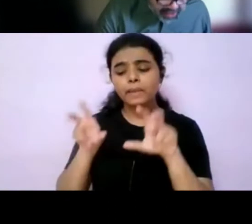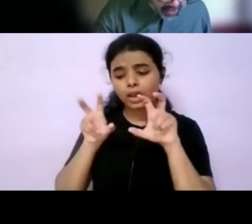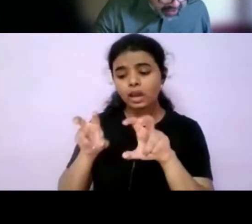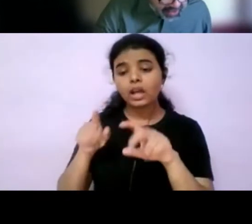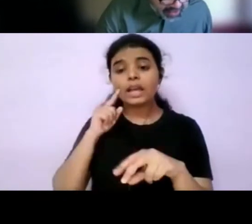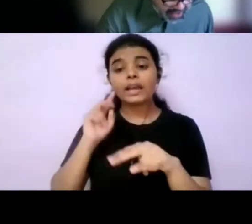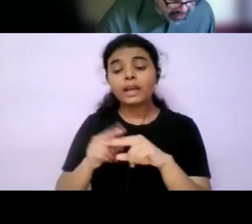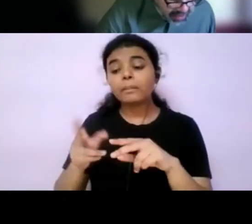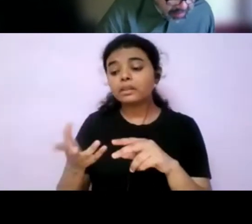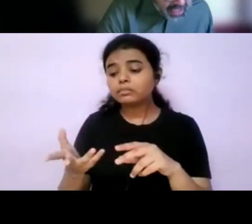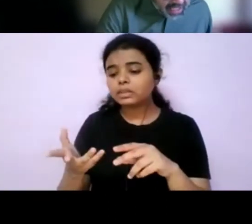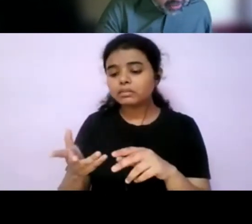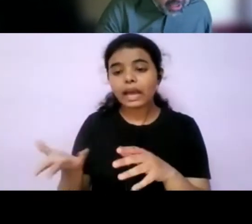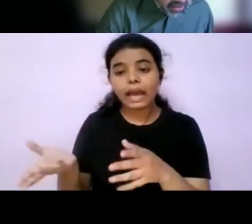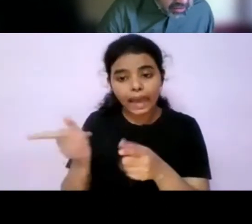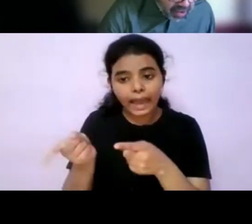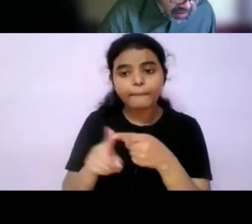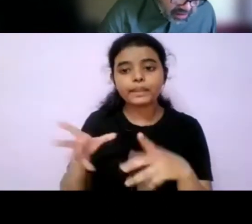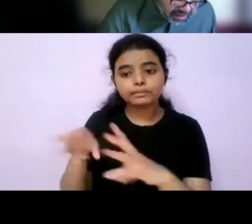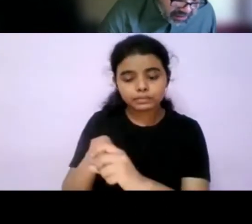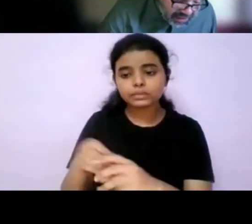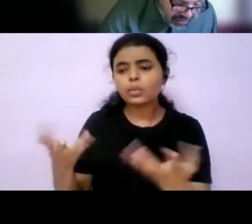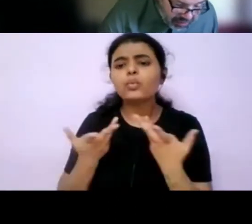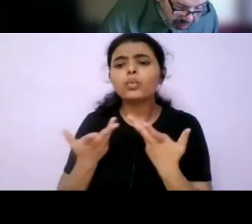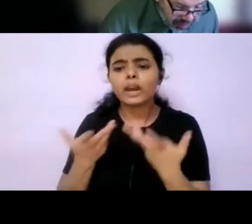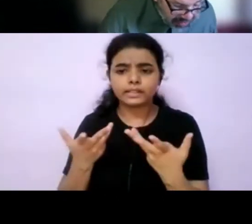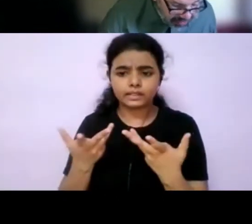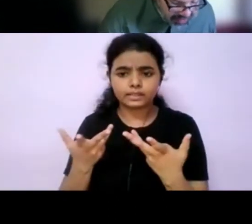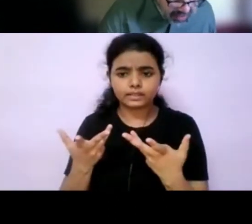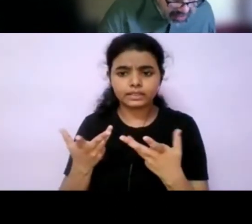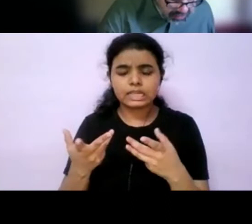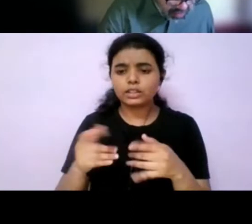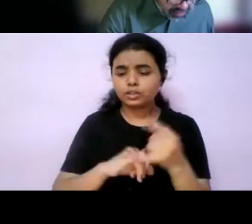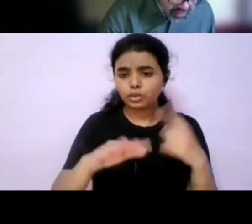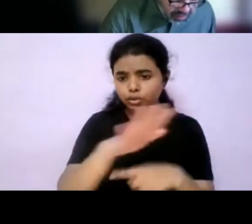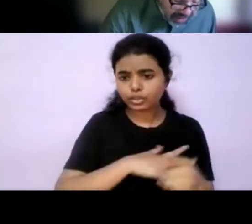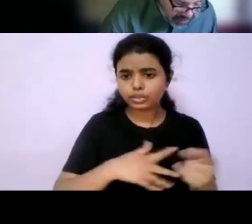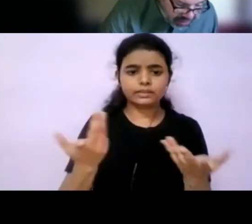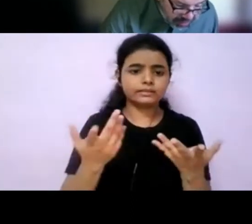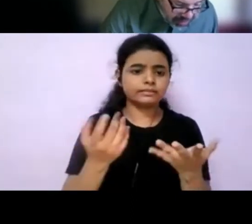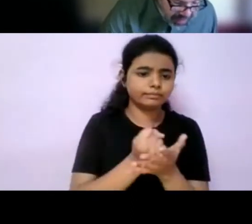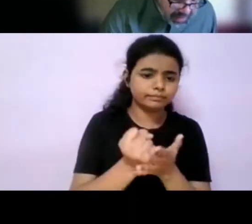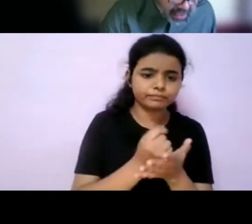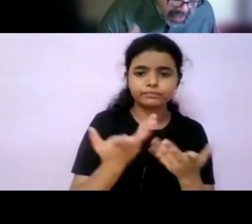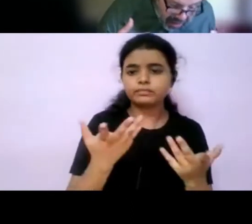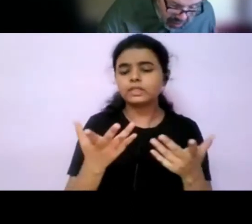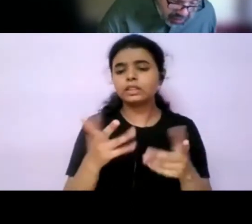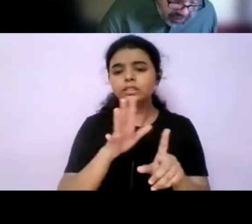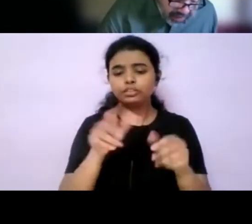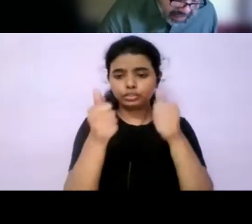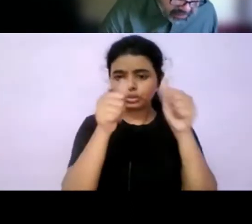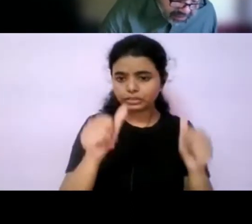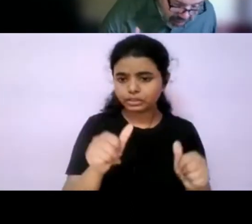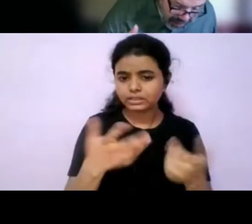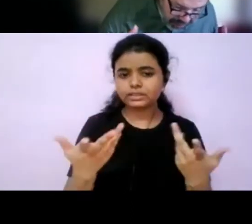or why they think they engage in them as they construct and sustain social practices, structures, and relationships. It